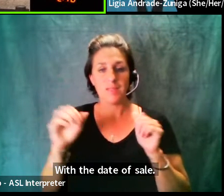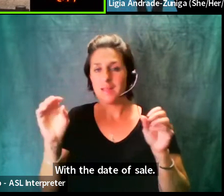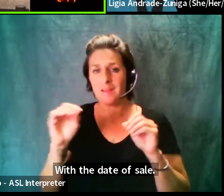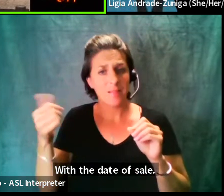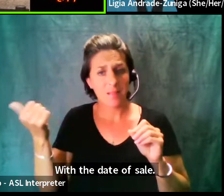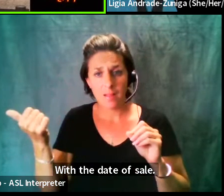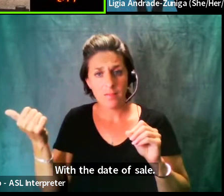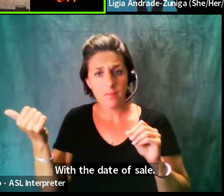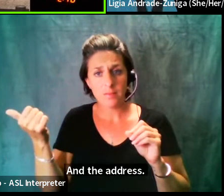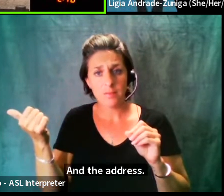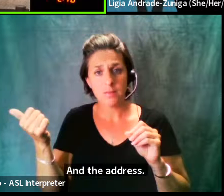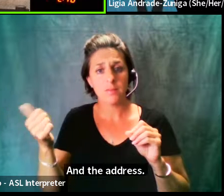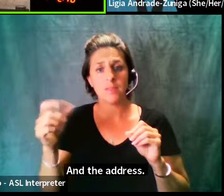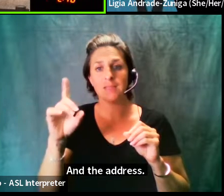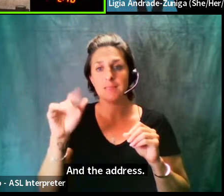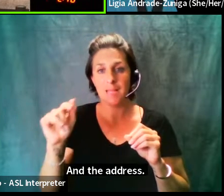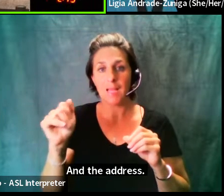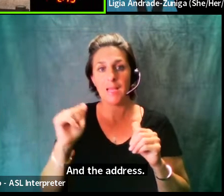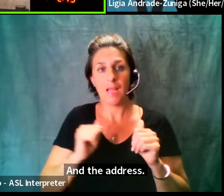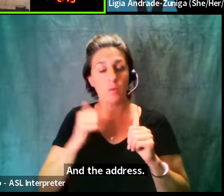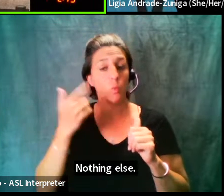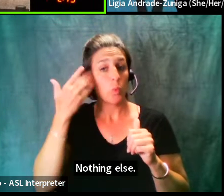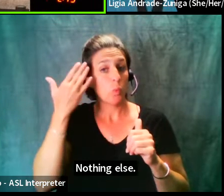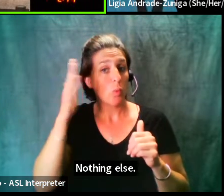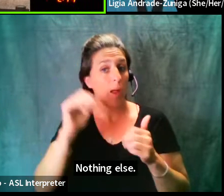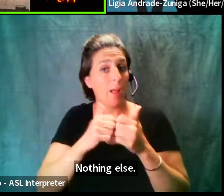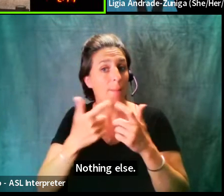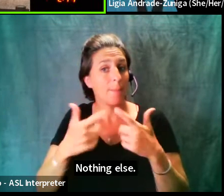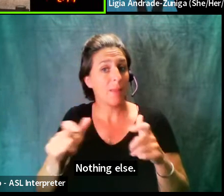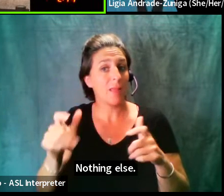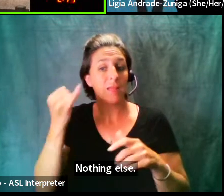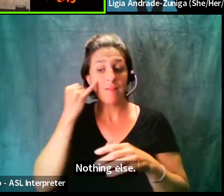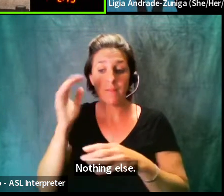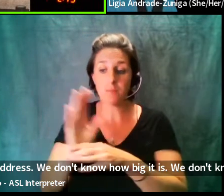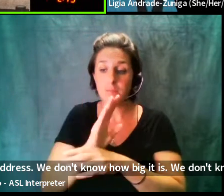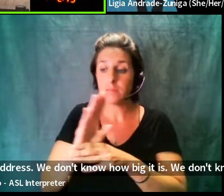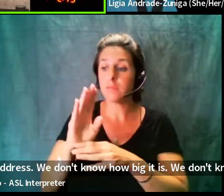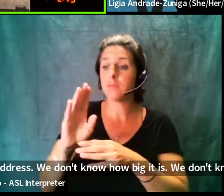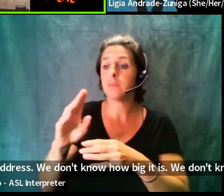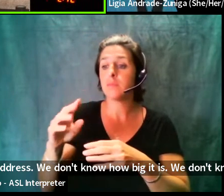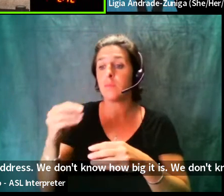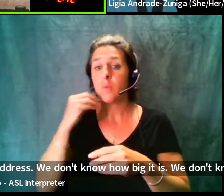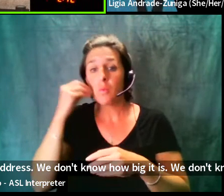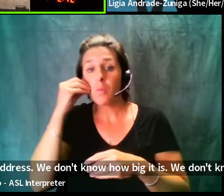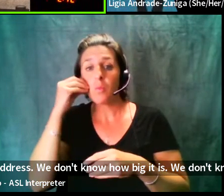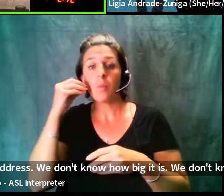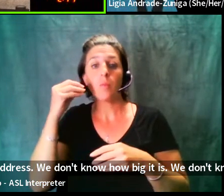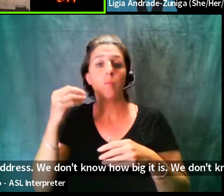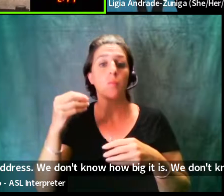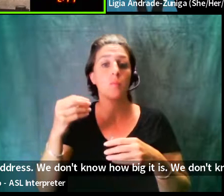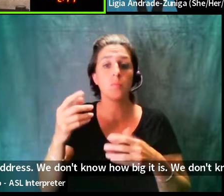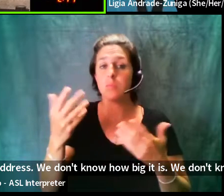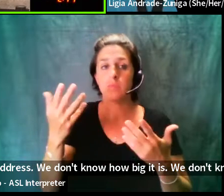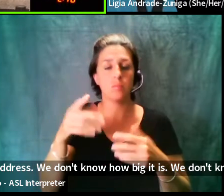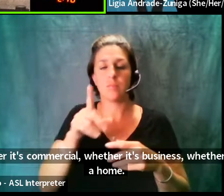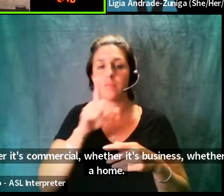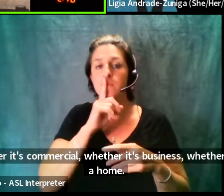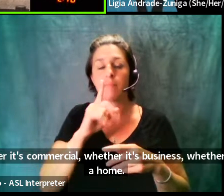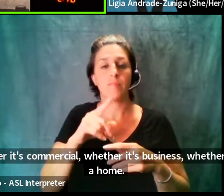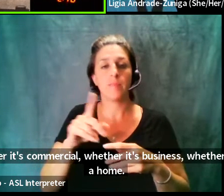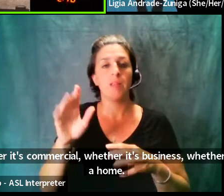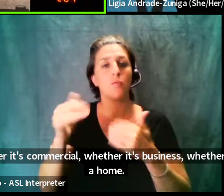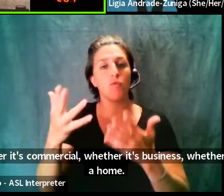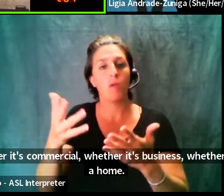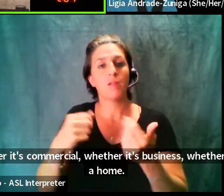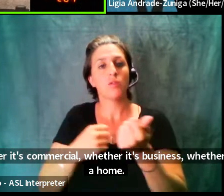else. Date, address. We don't know how big it is. We don't know whether it's commercial, whether it's business, whether it's a home. He provides that to support his opinion